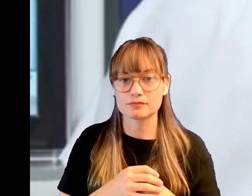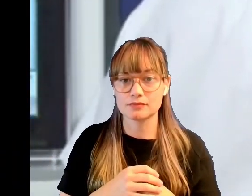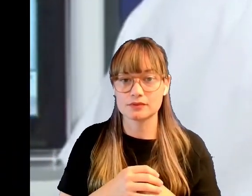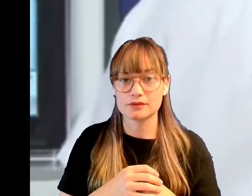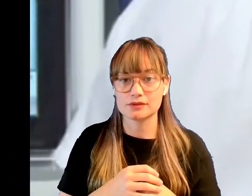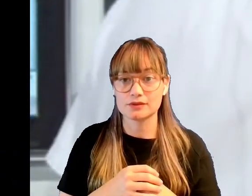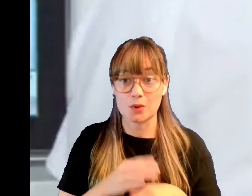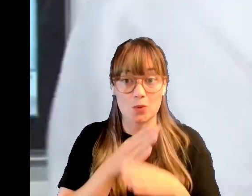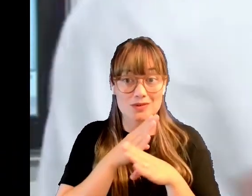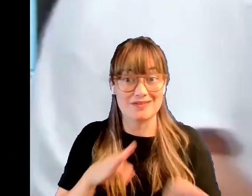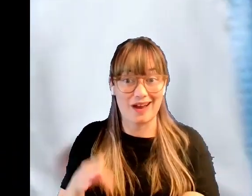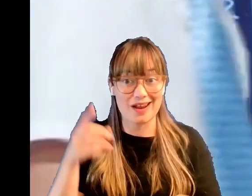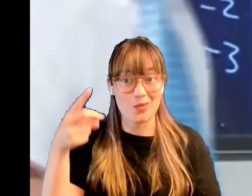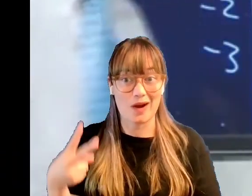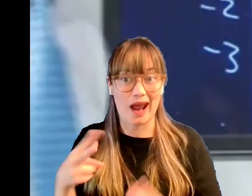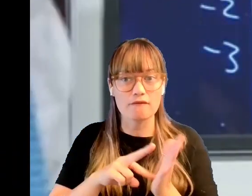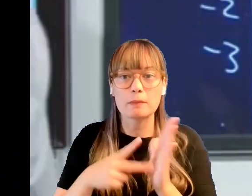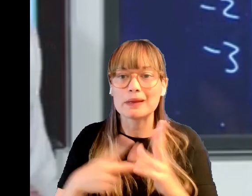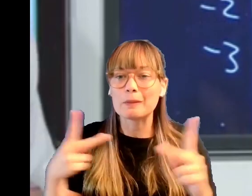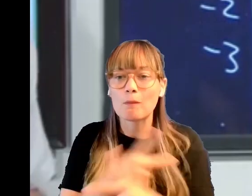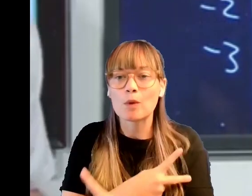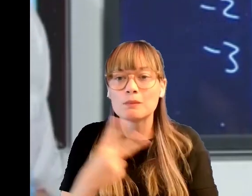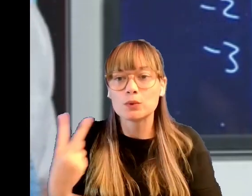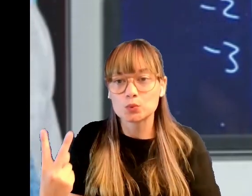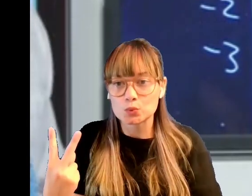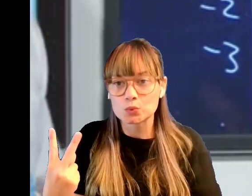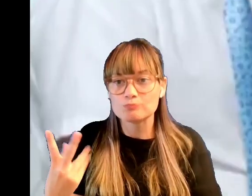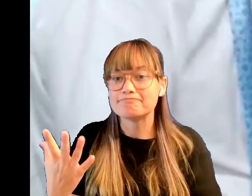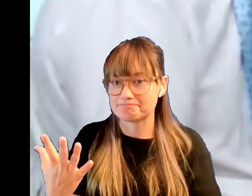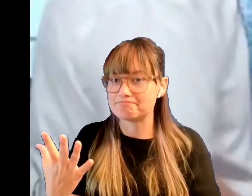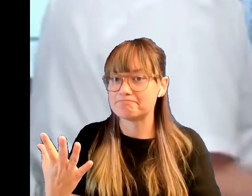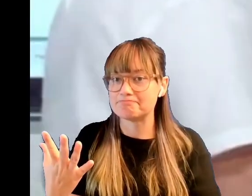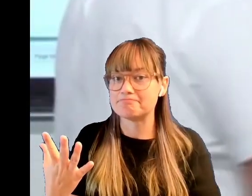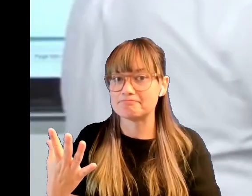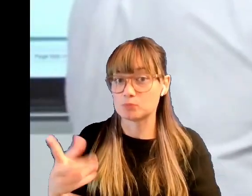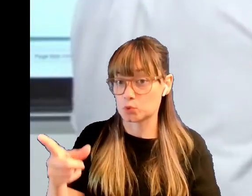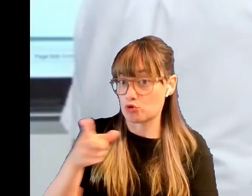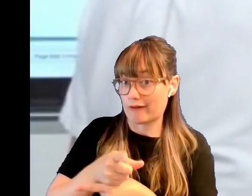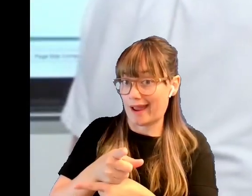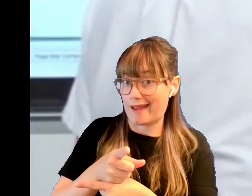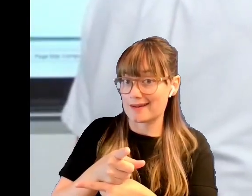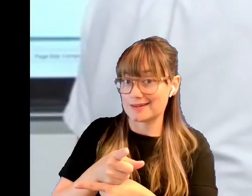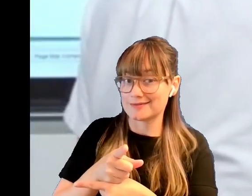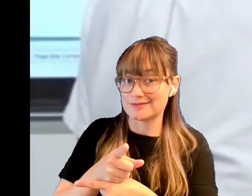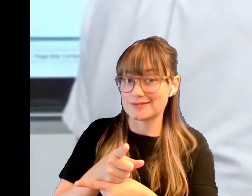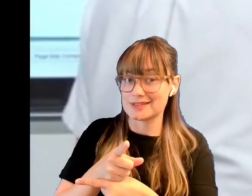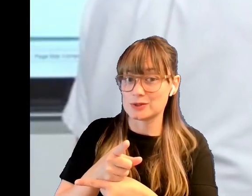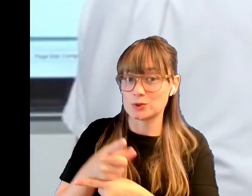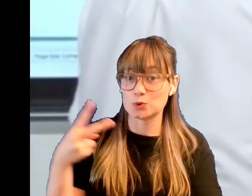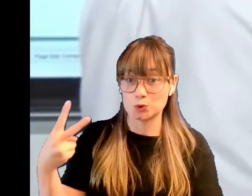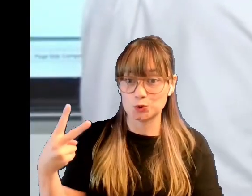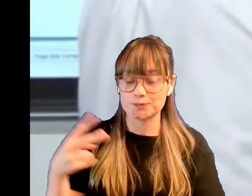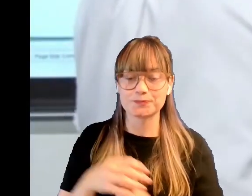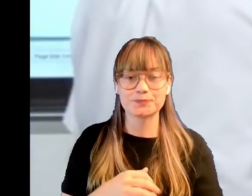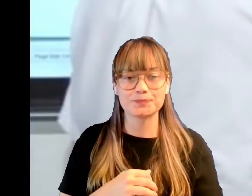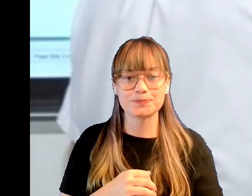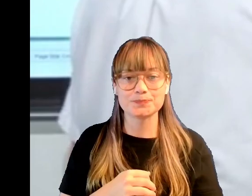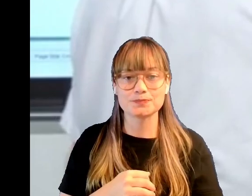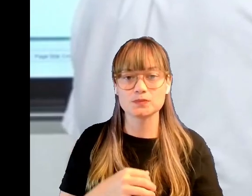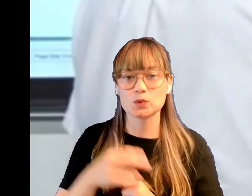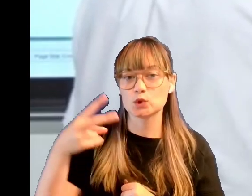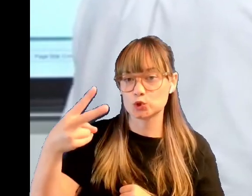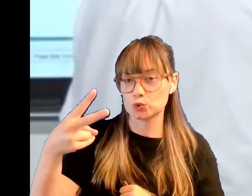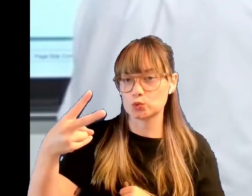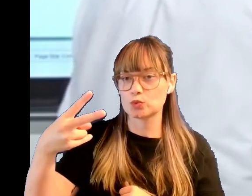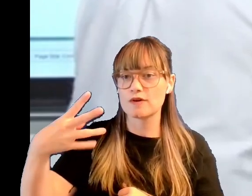1/2 is the same as multiplying by 2. So you're right. This one is 2, and this